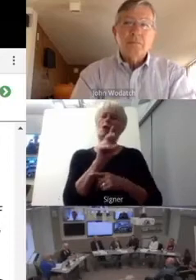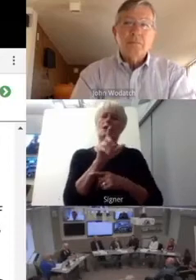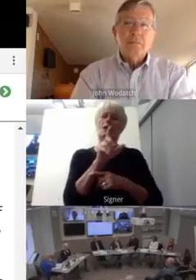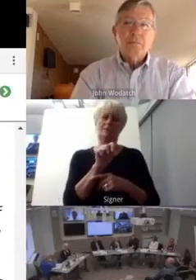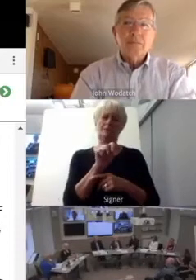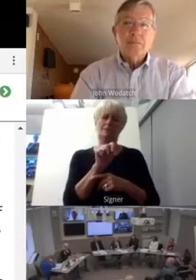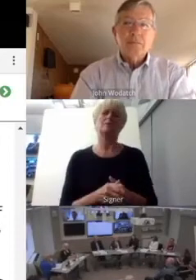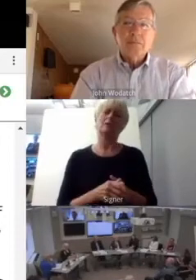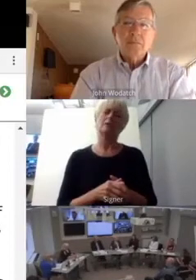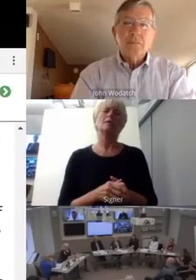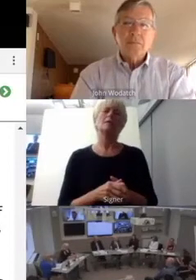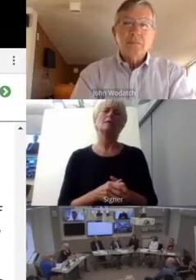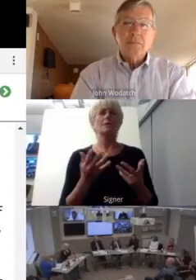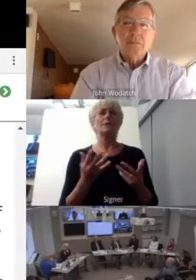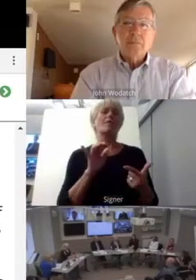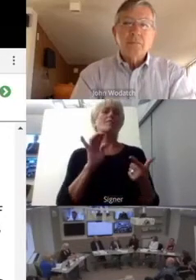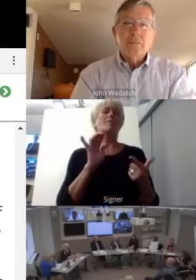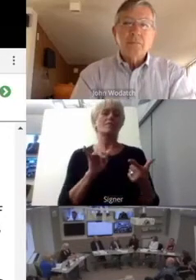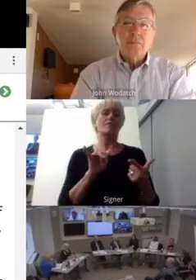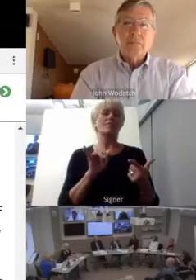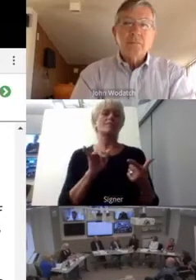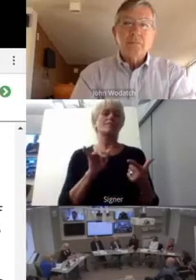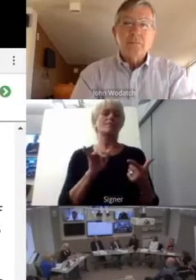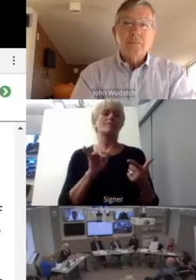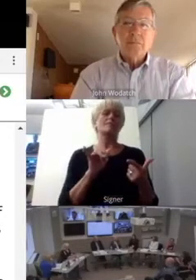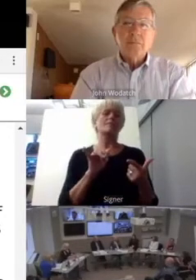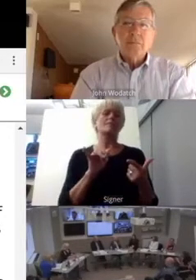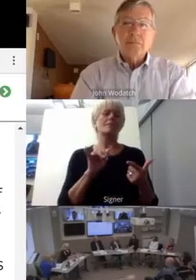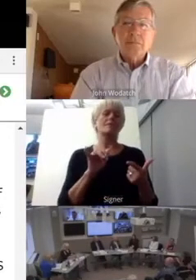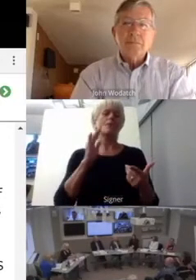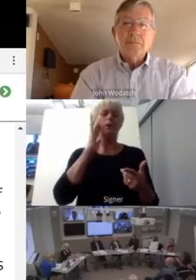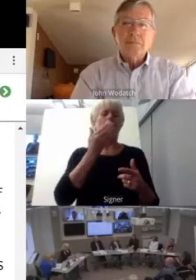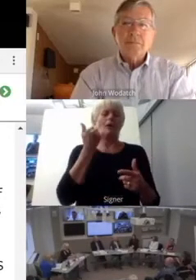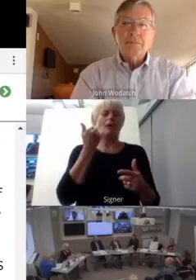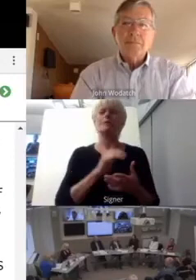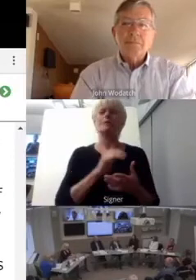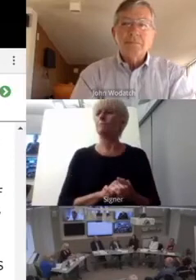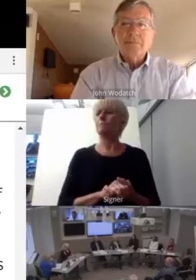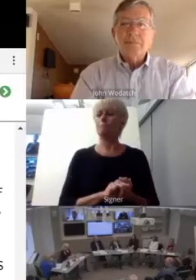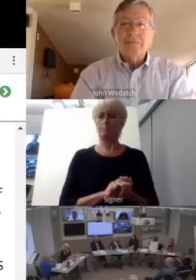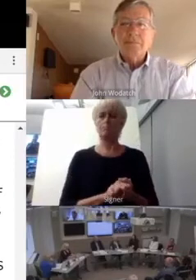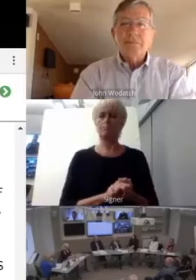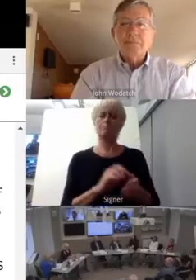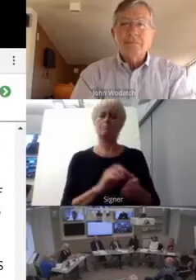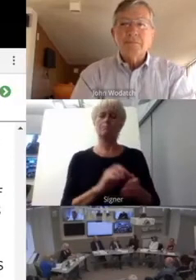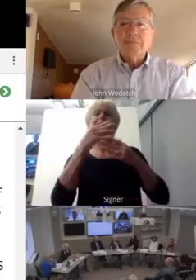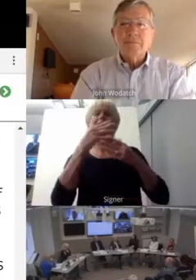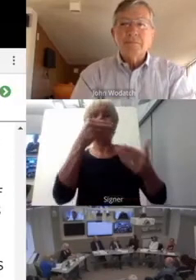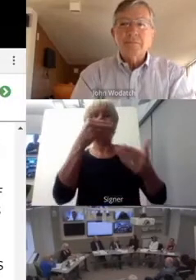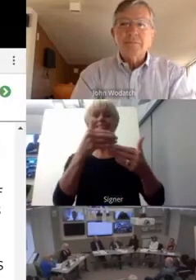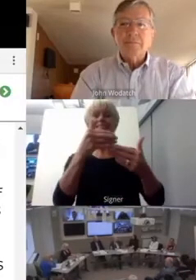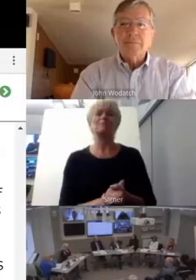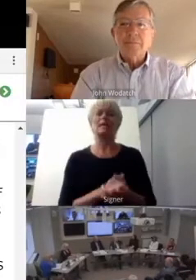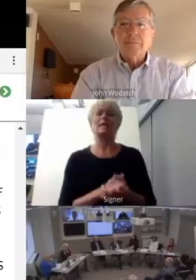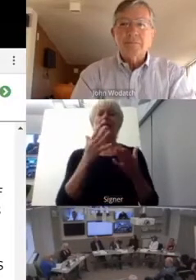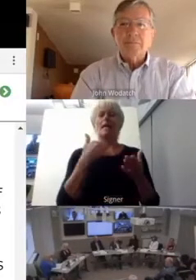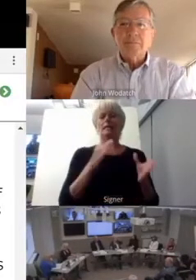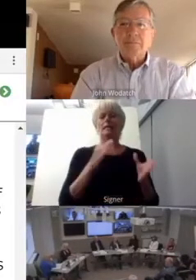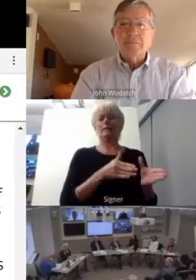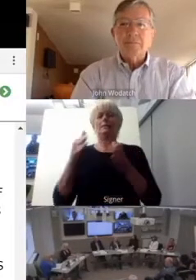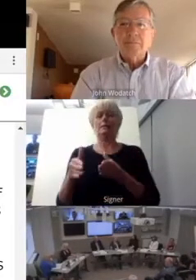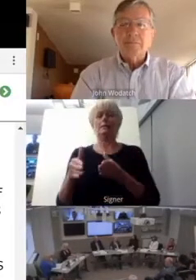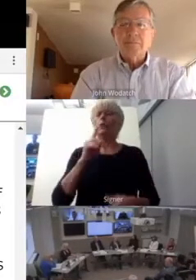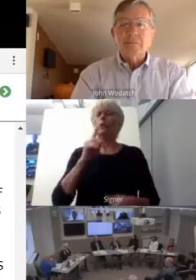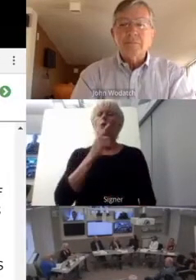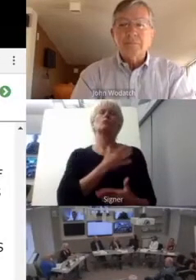will make the standards last a lot longer. All right, thank you very much, David. I'm going to move on, and we really appreciate your taking the time to take